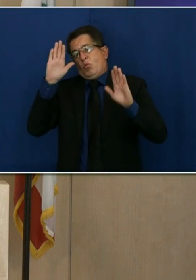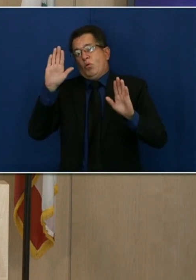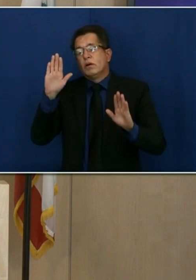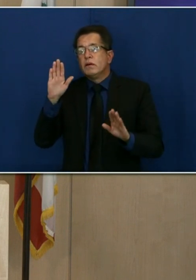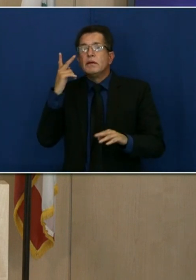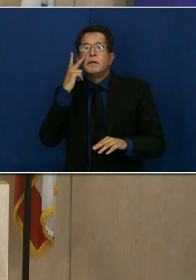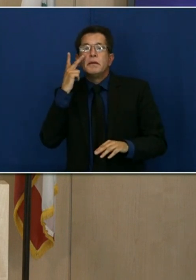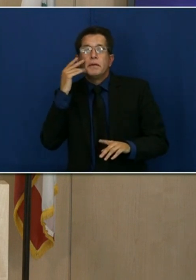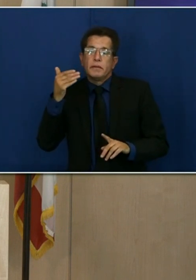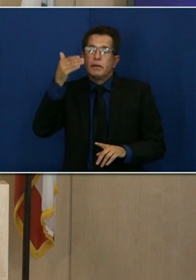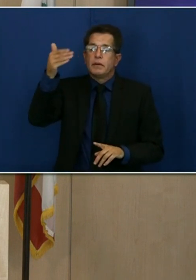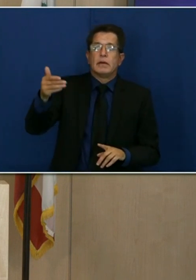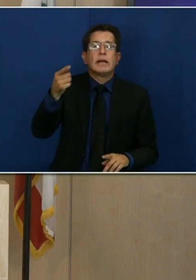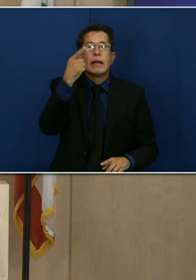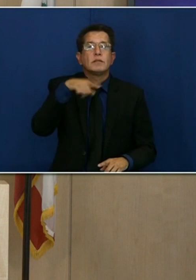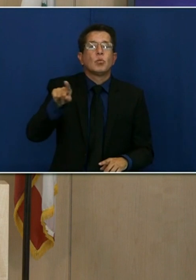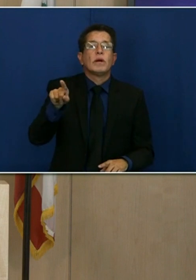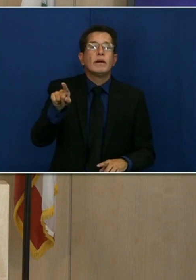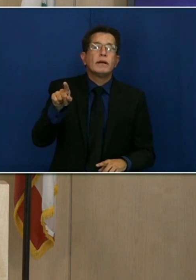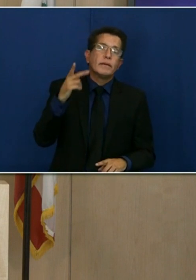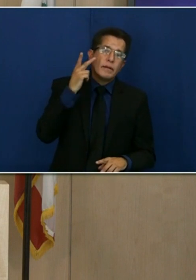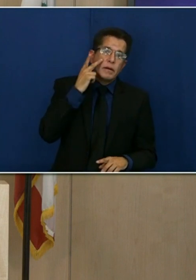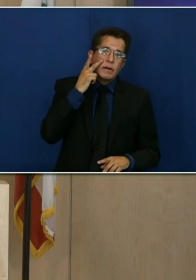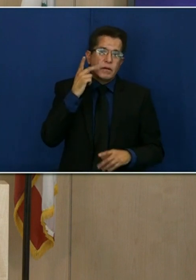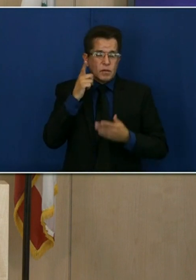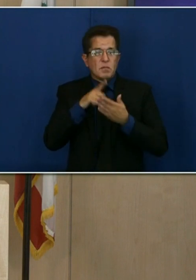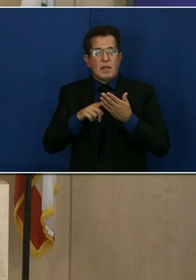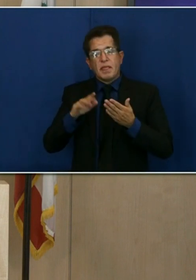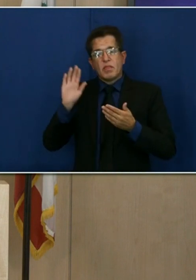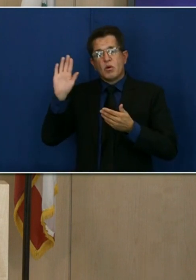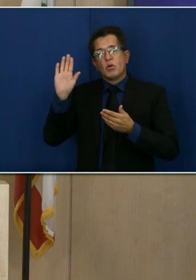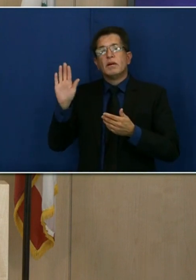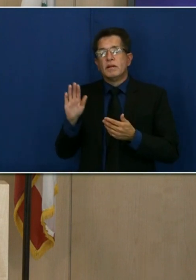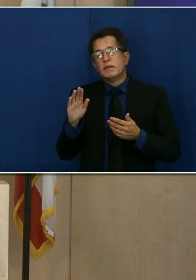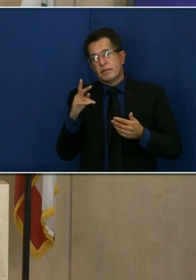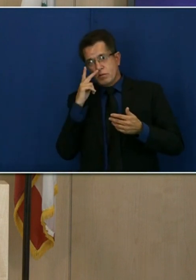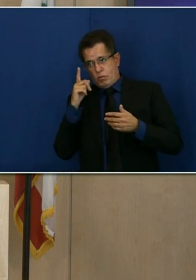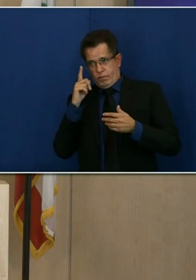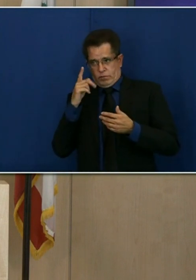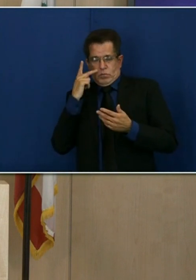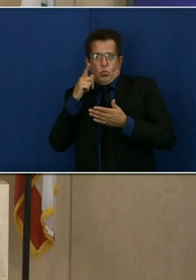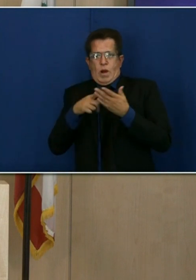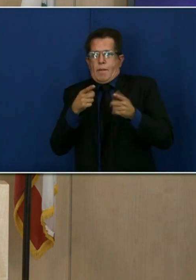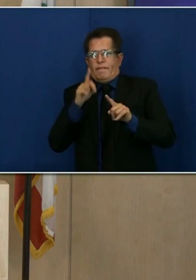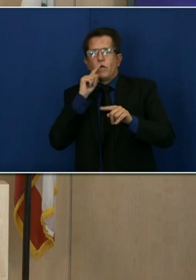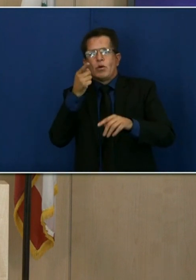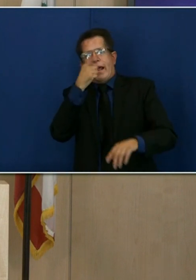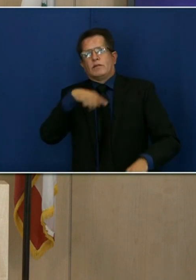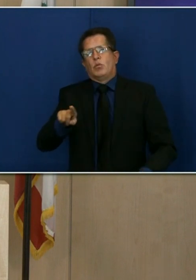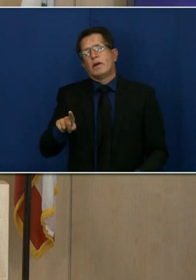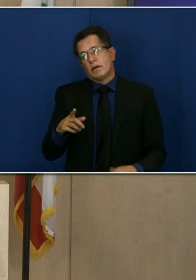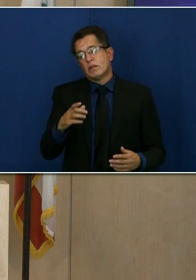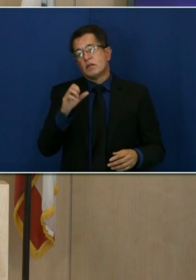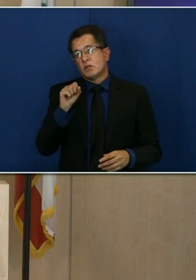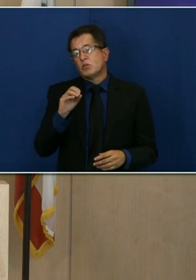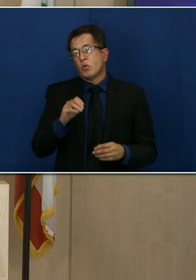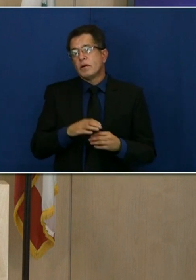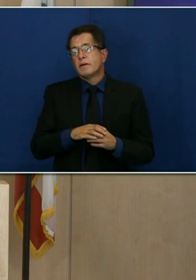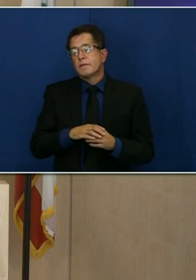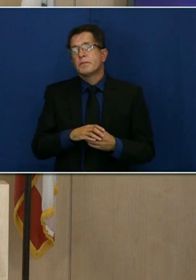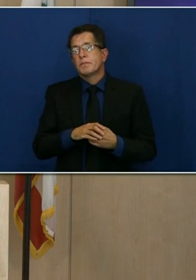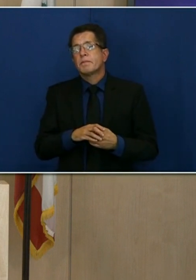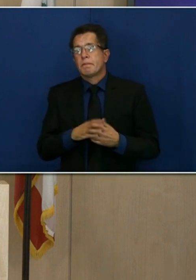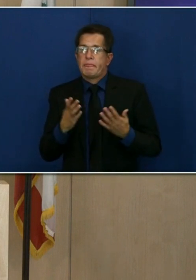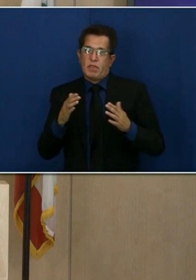while longer, at least for another week or so. That's just based on the standard factors with respect to case identification. So